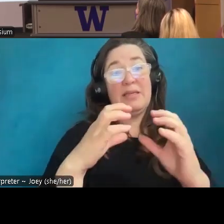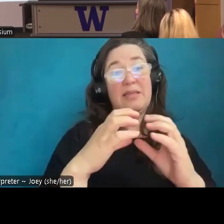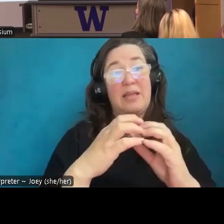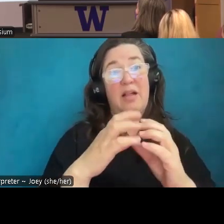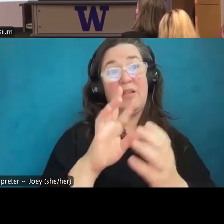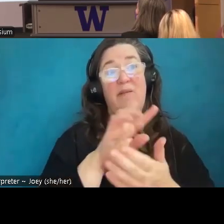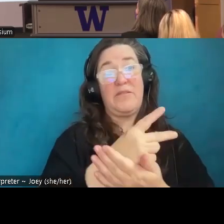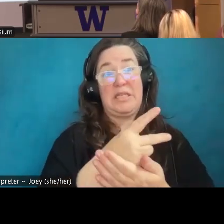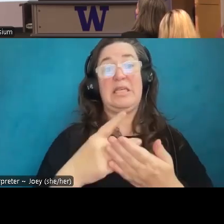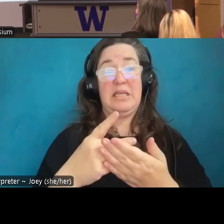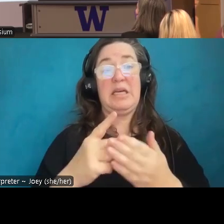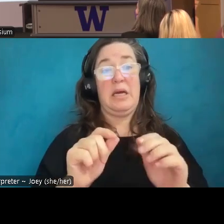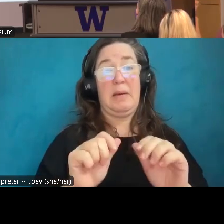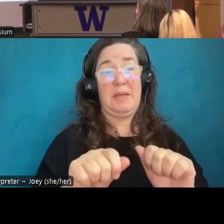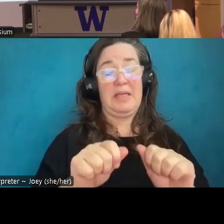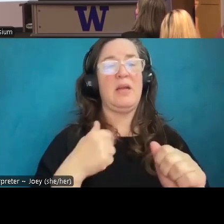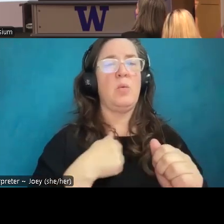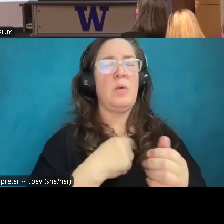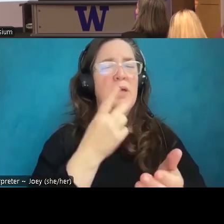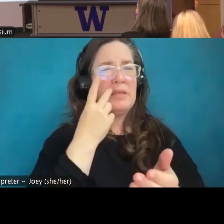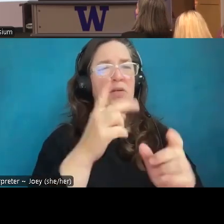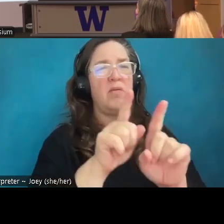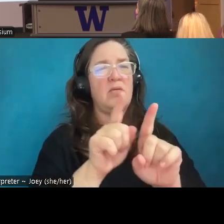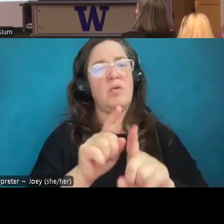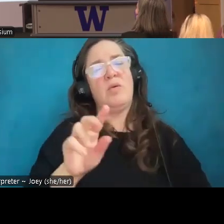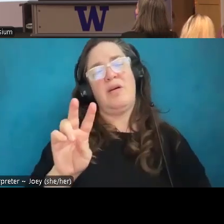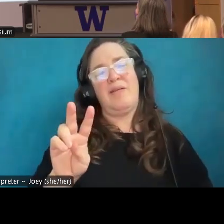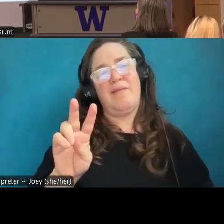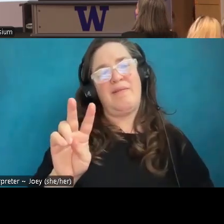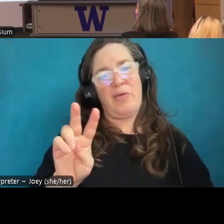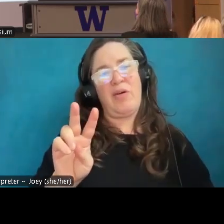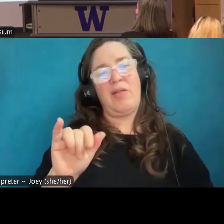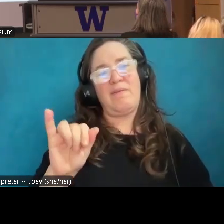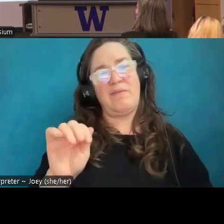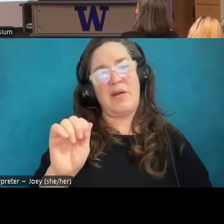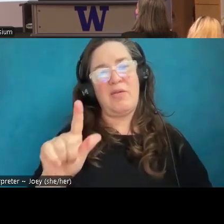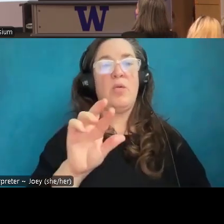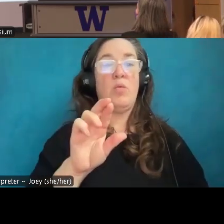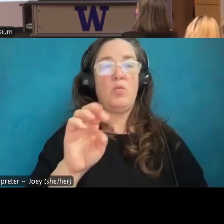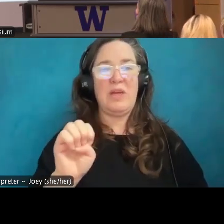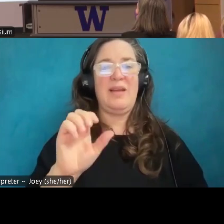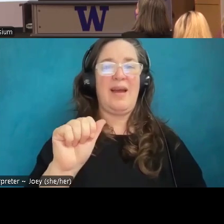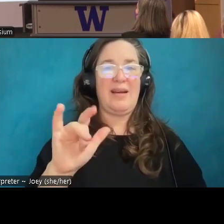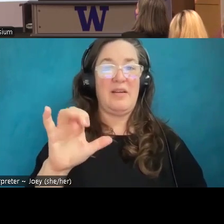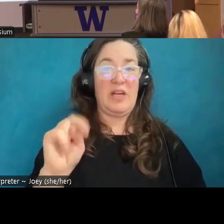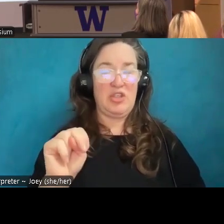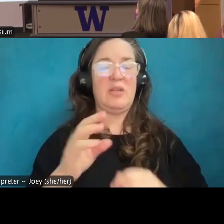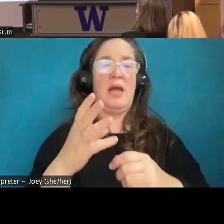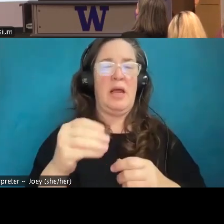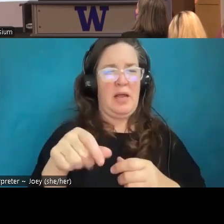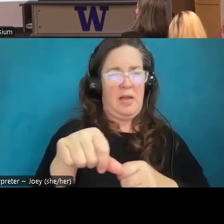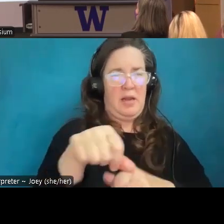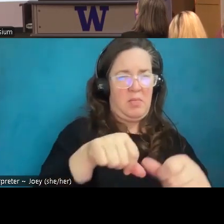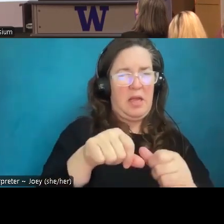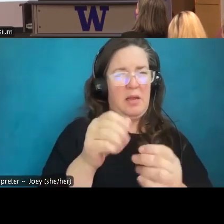see some viral reactivation of other viruses as well, and what the interplay is there in between COVID